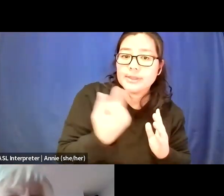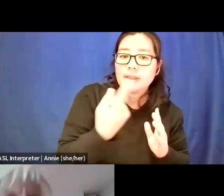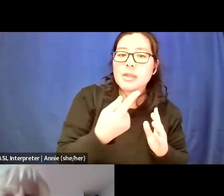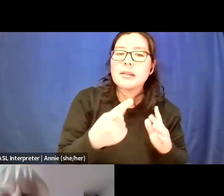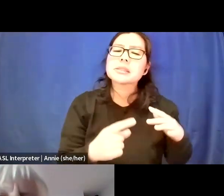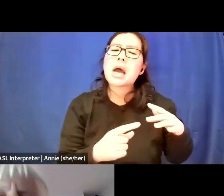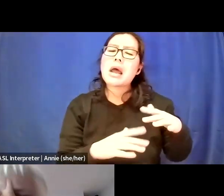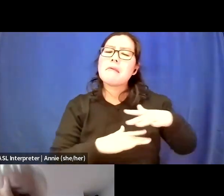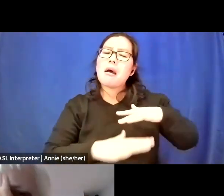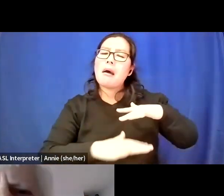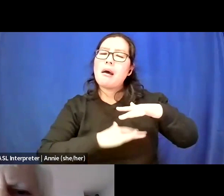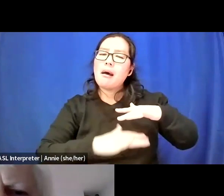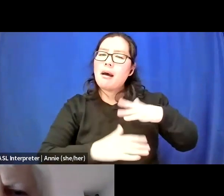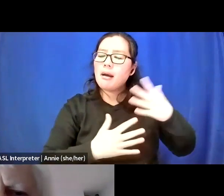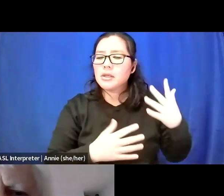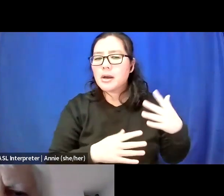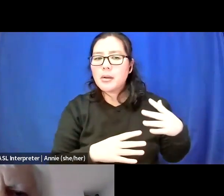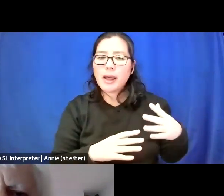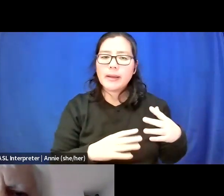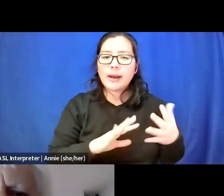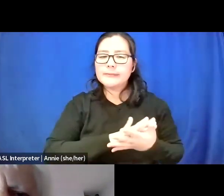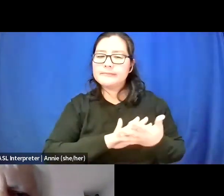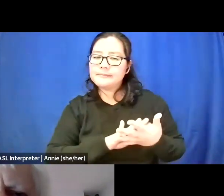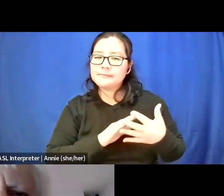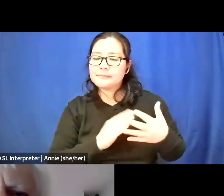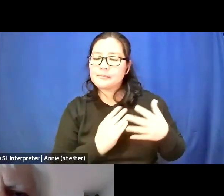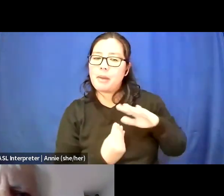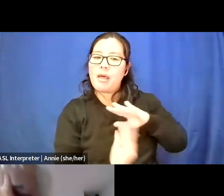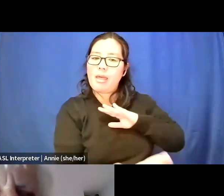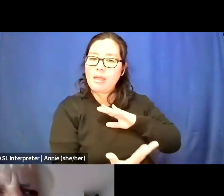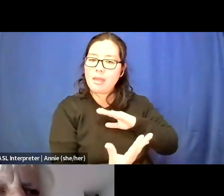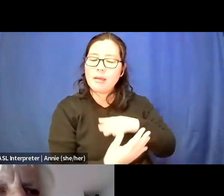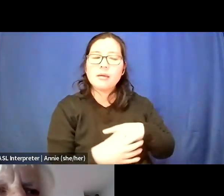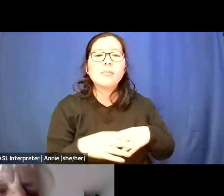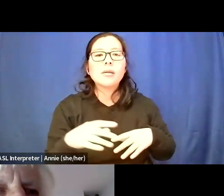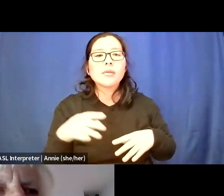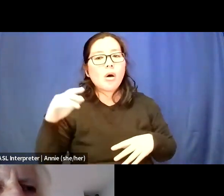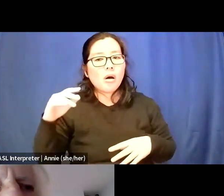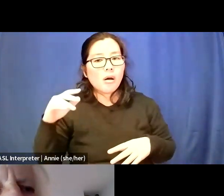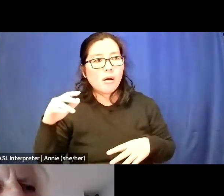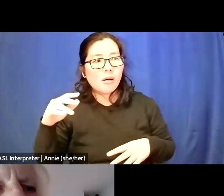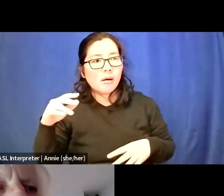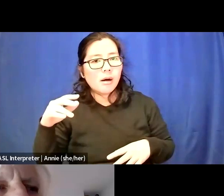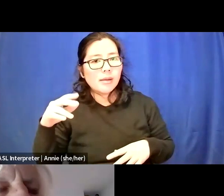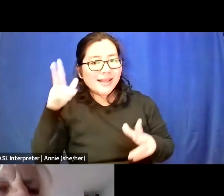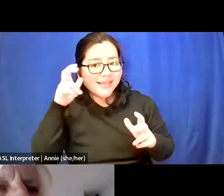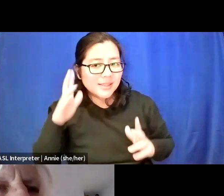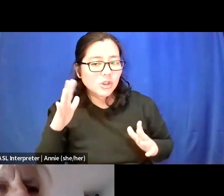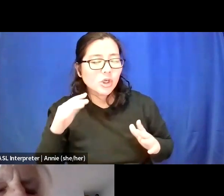subliminal, would be, hitting the auditor, the listener on a subconscious